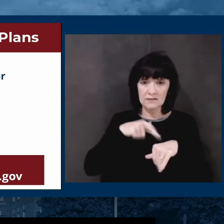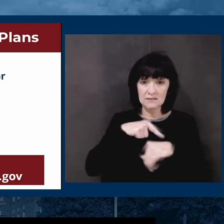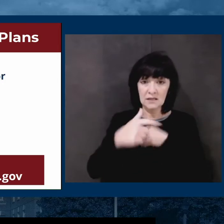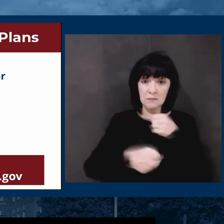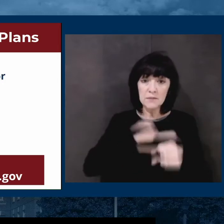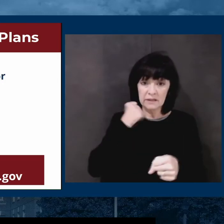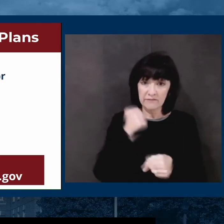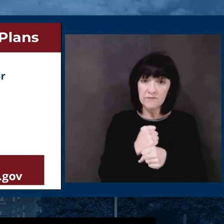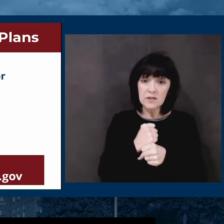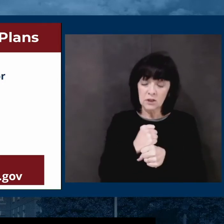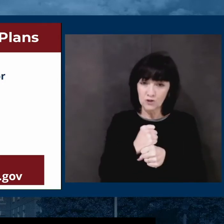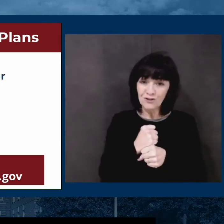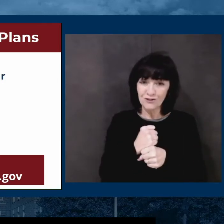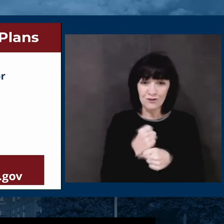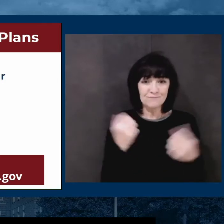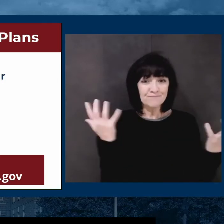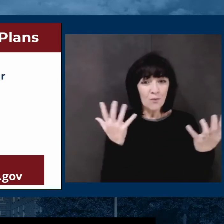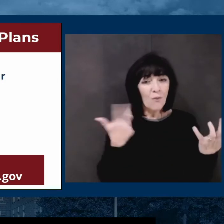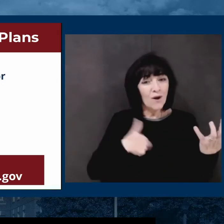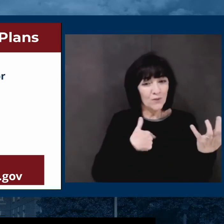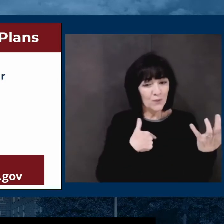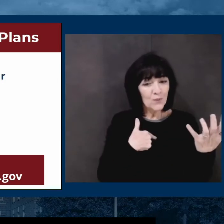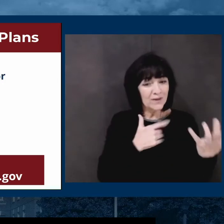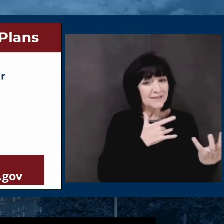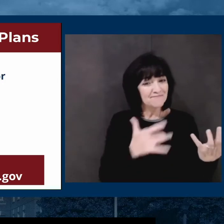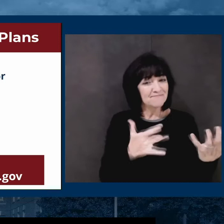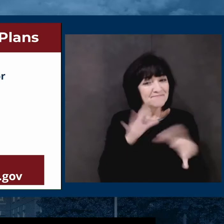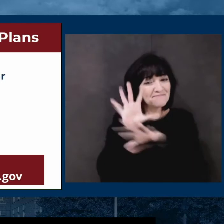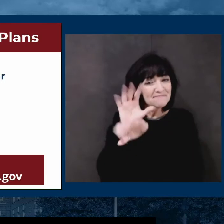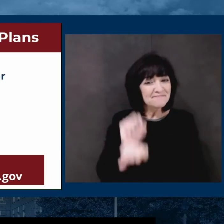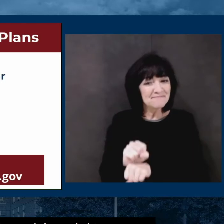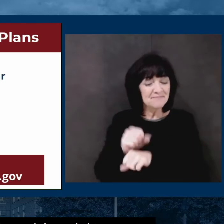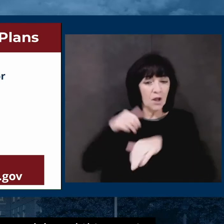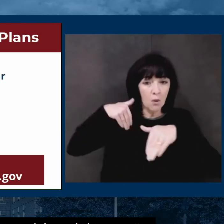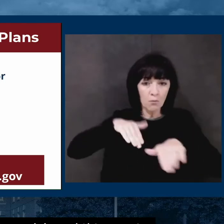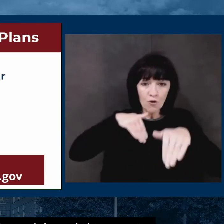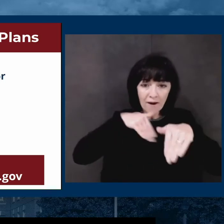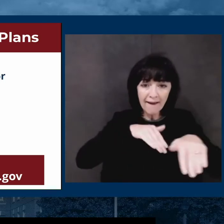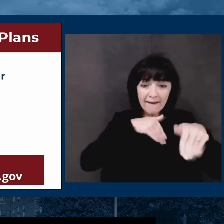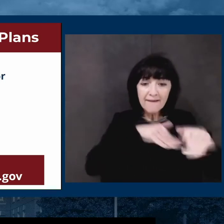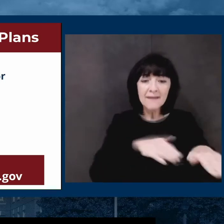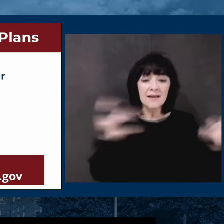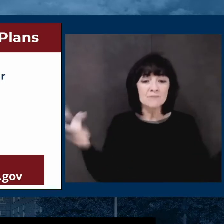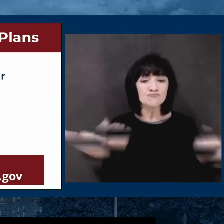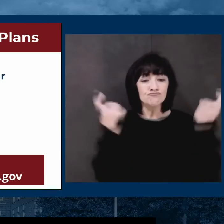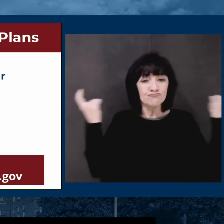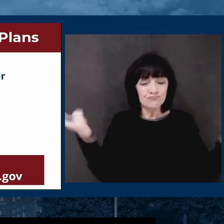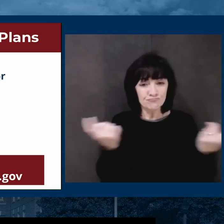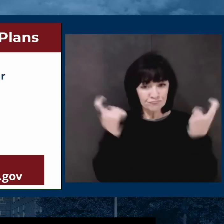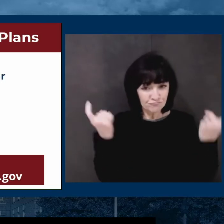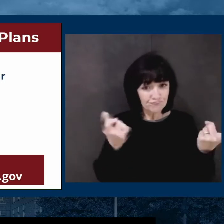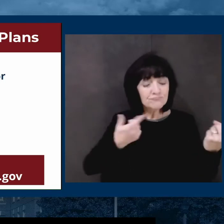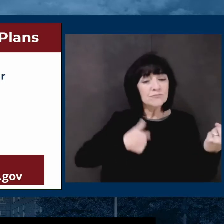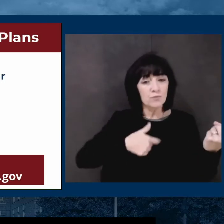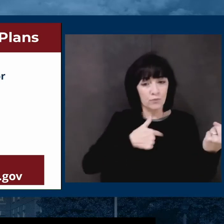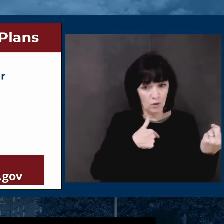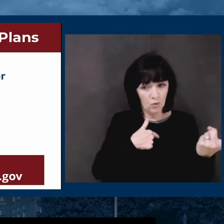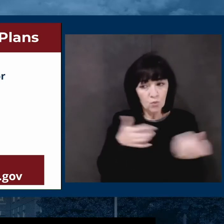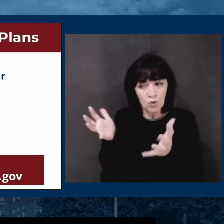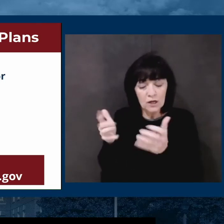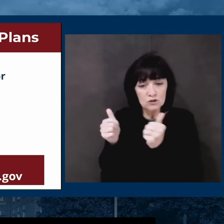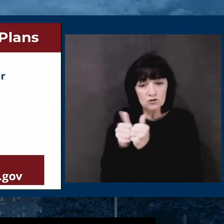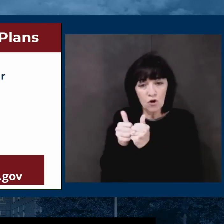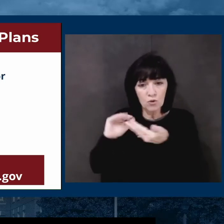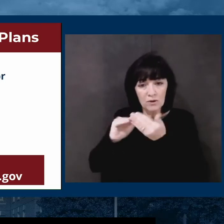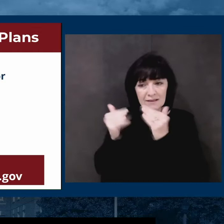of parades and things going on. We've talked to some of the organizers, talked to some of the towns that typically do that type of thing.